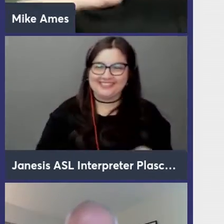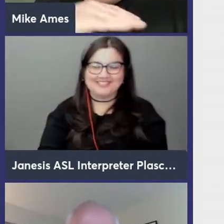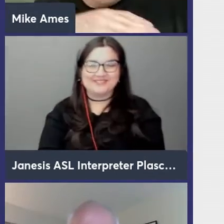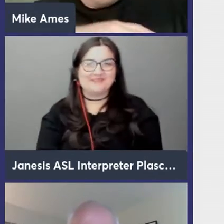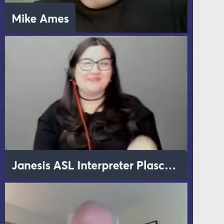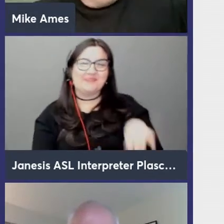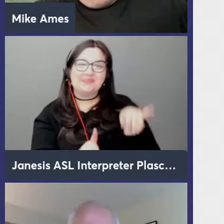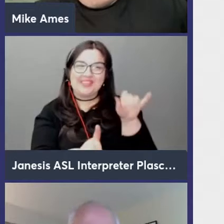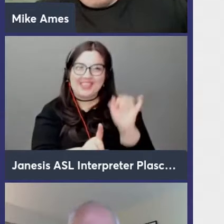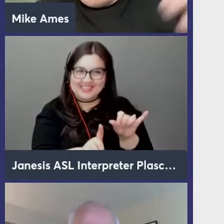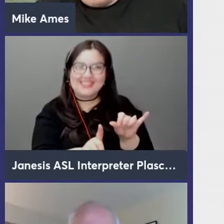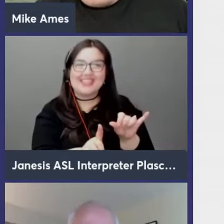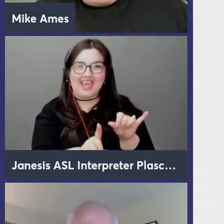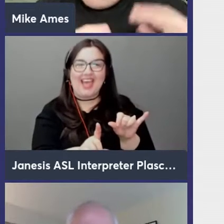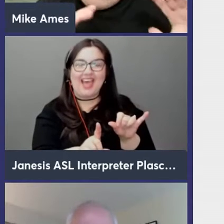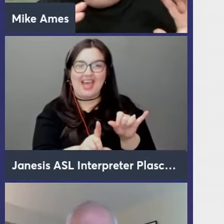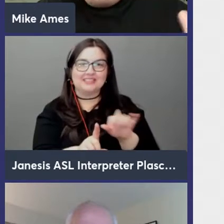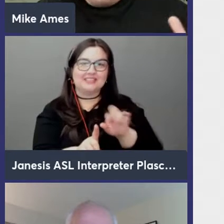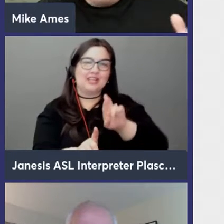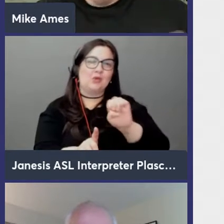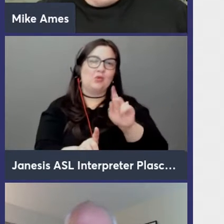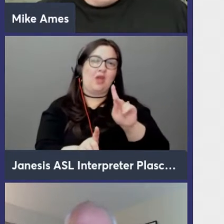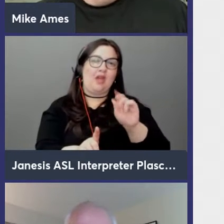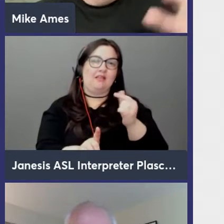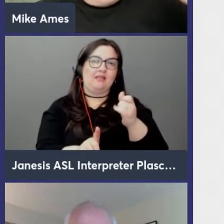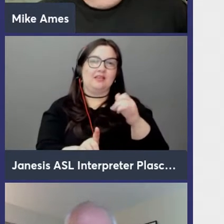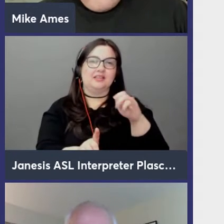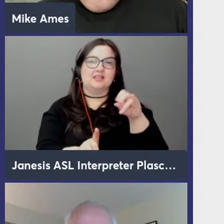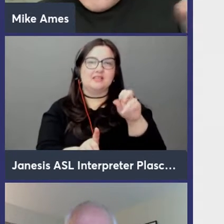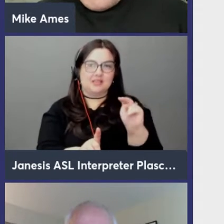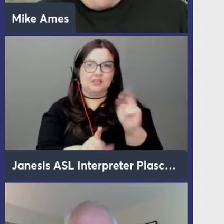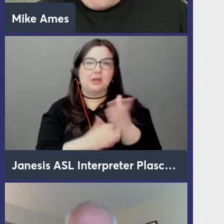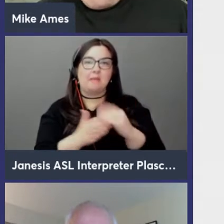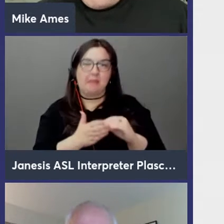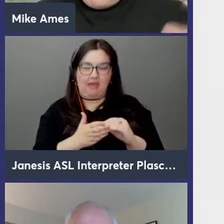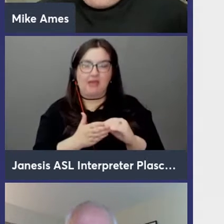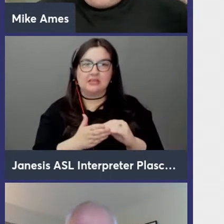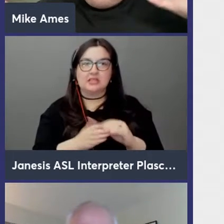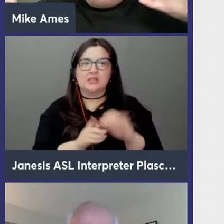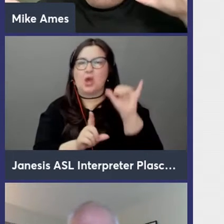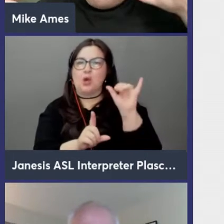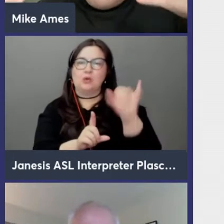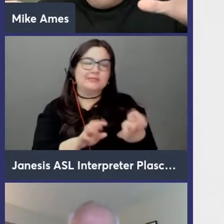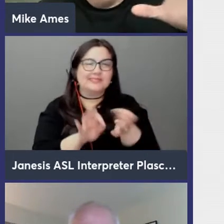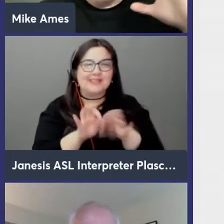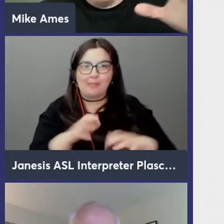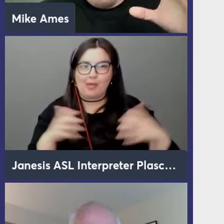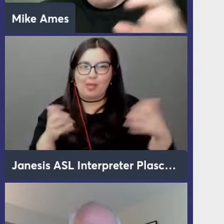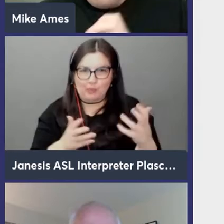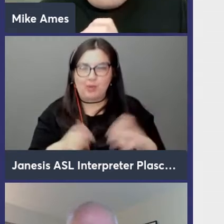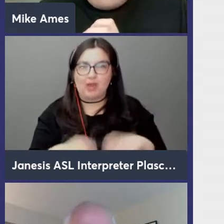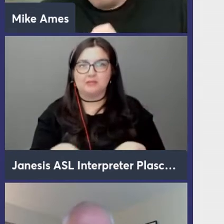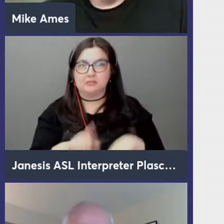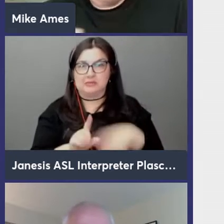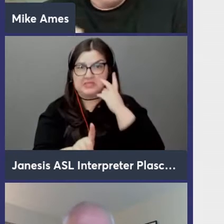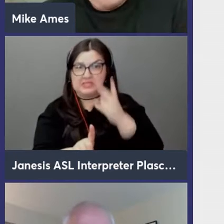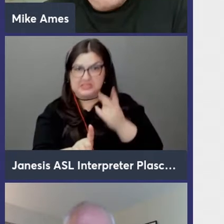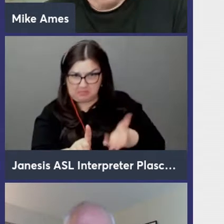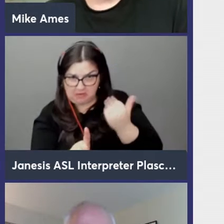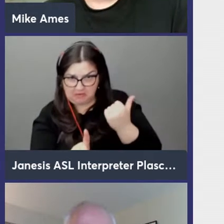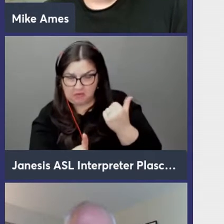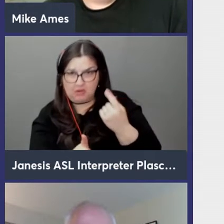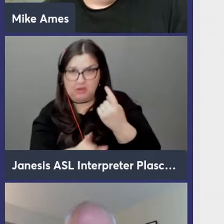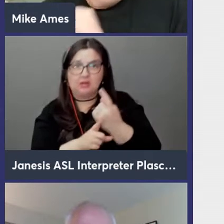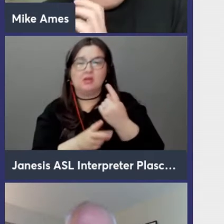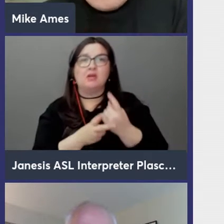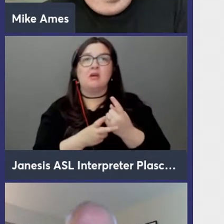that's sort of the recognition piece. In its simplest form, have we seen this person before? And does the face presented match a